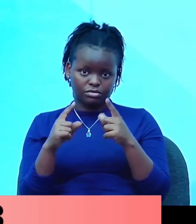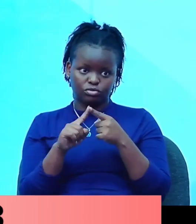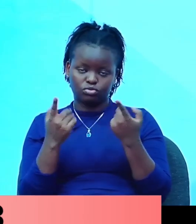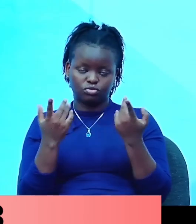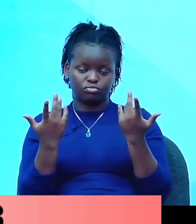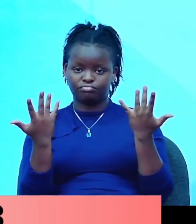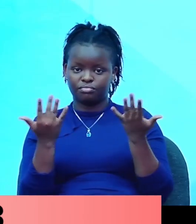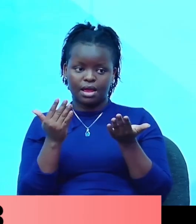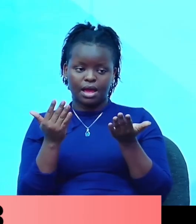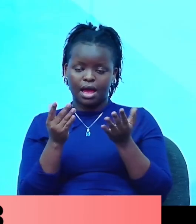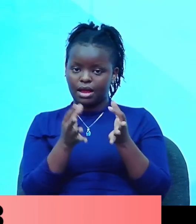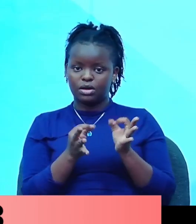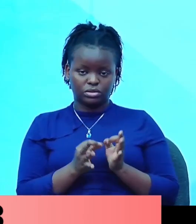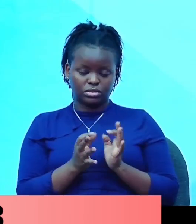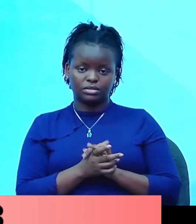account. Yeah. Yes.